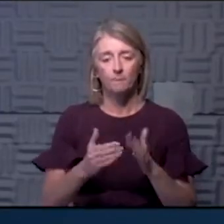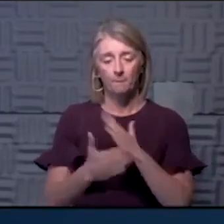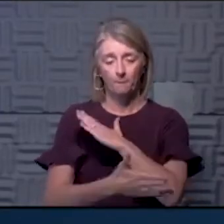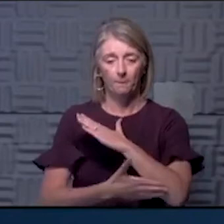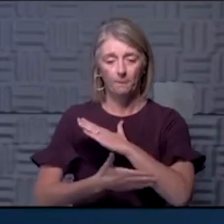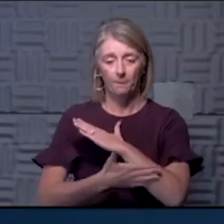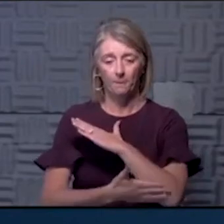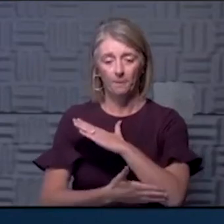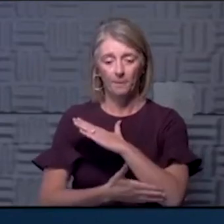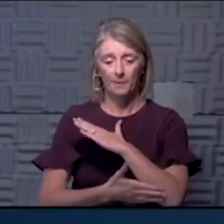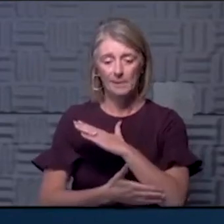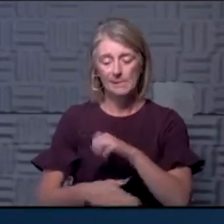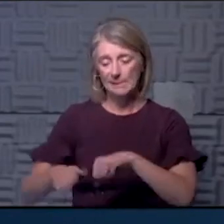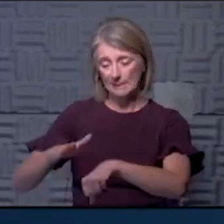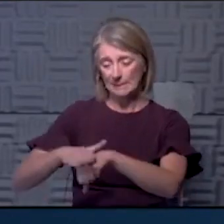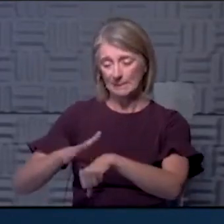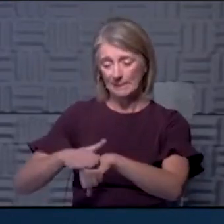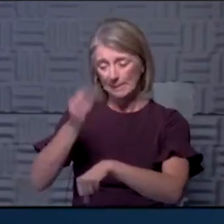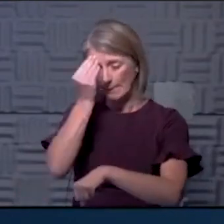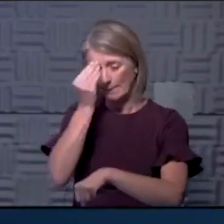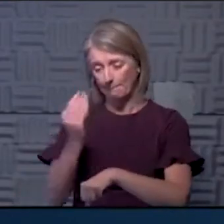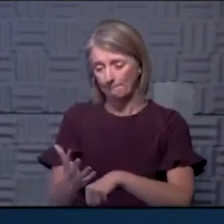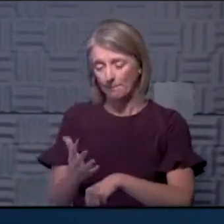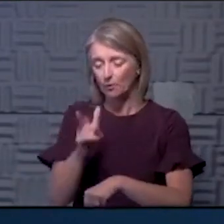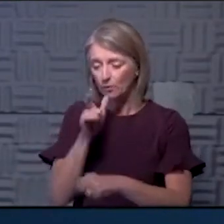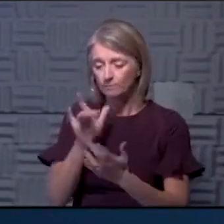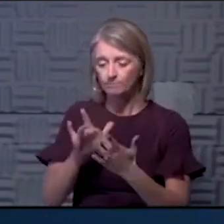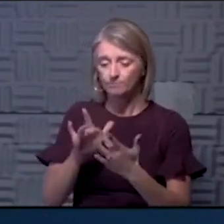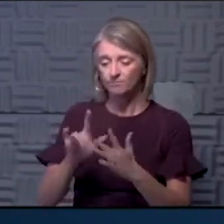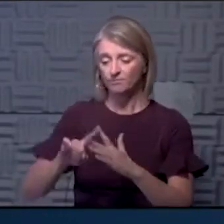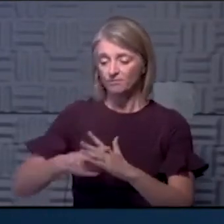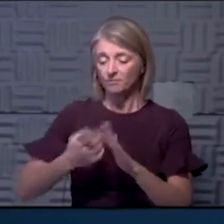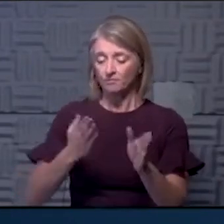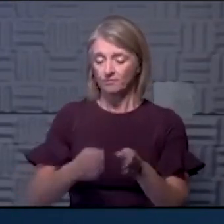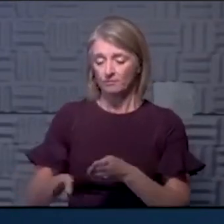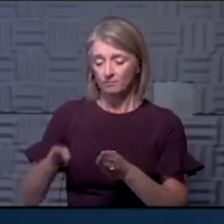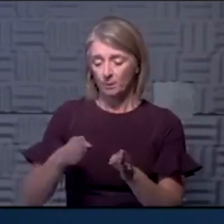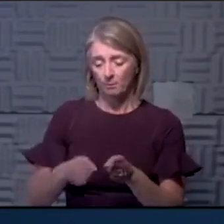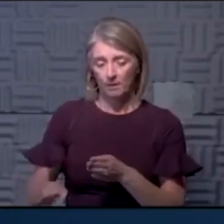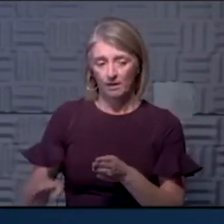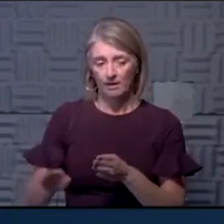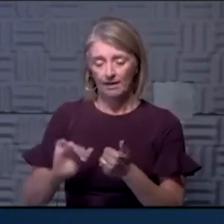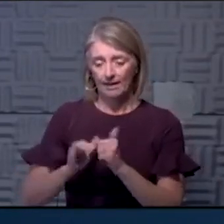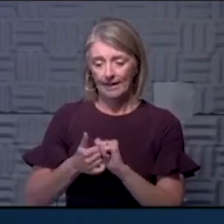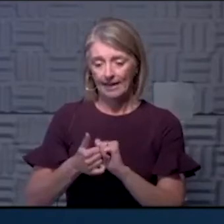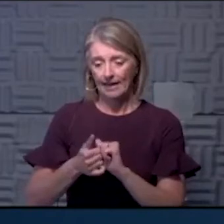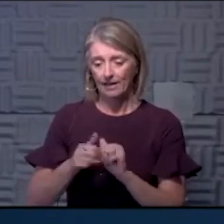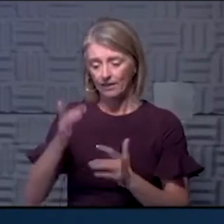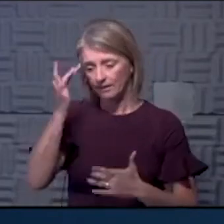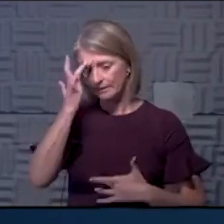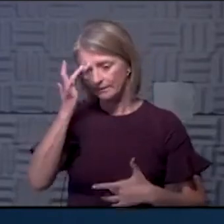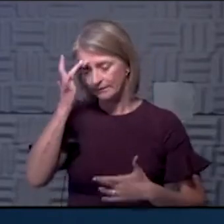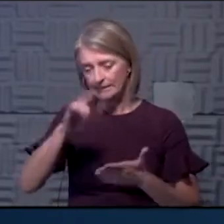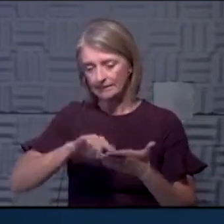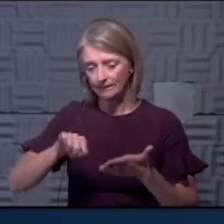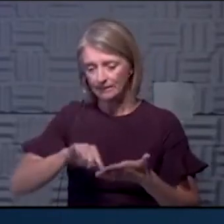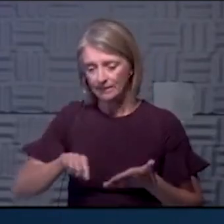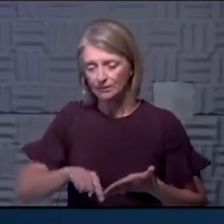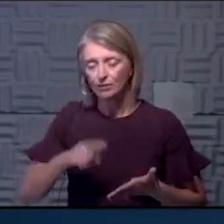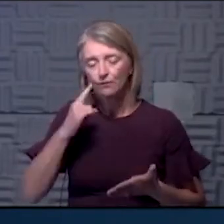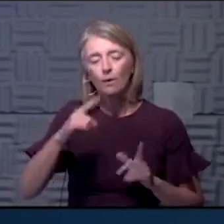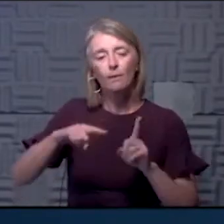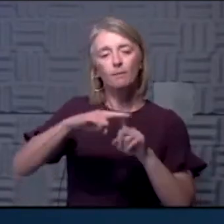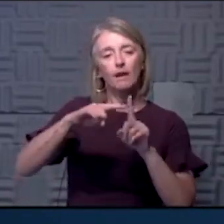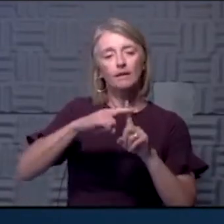county actually gets sort of a heads up on who those contacts might be so they can start to prepare not only about how they do their disease investigation for the